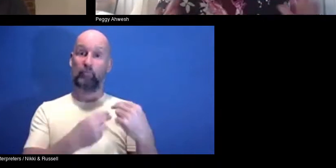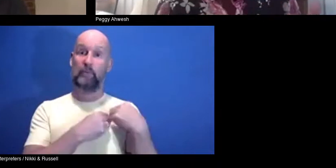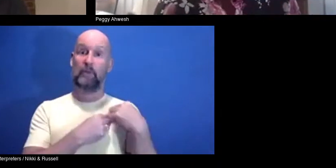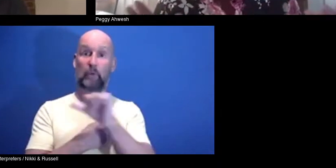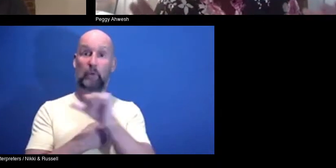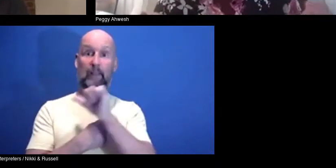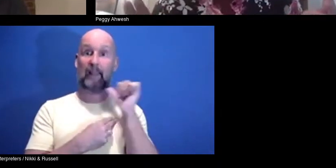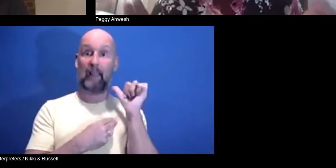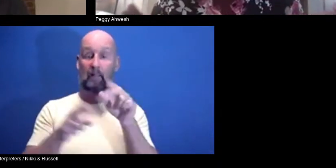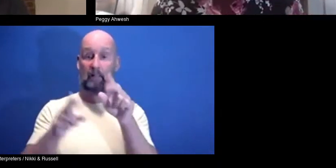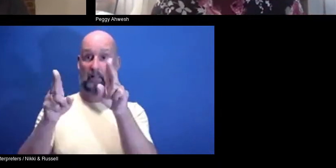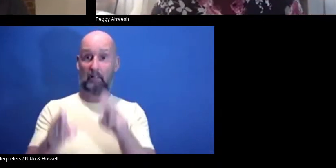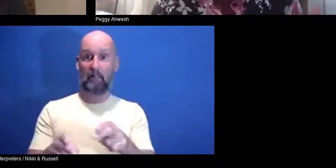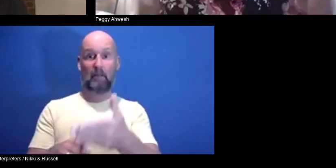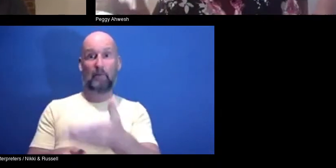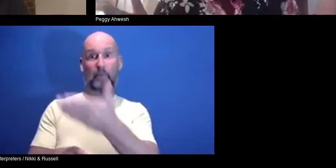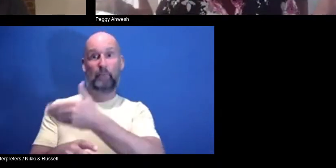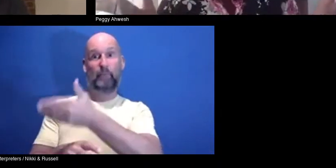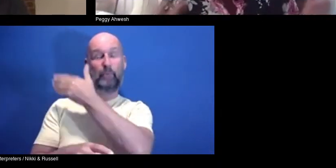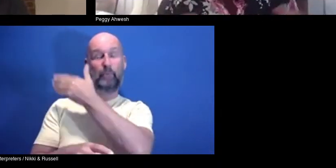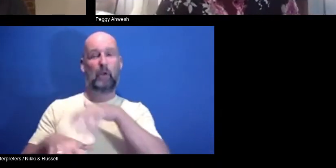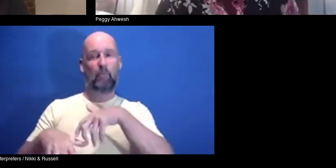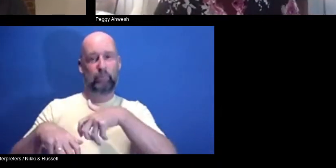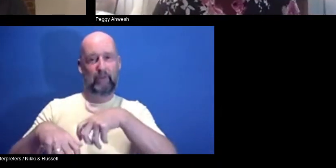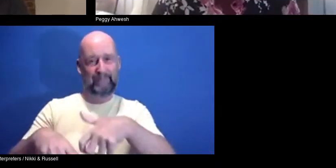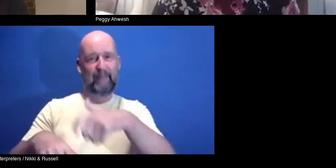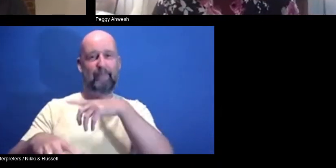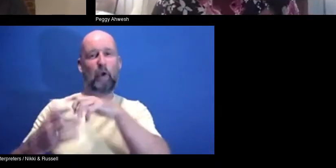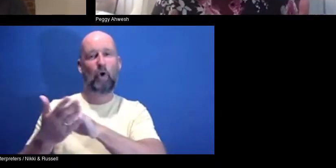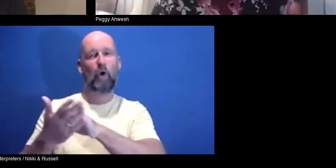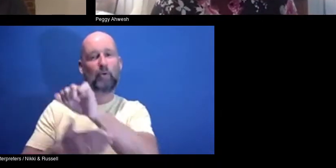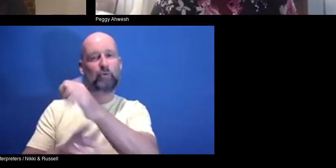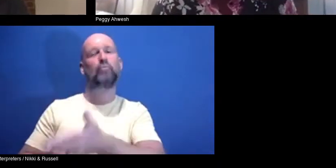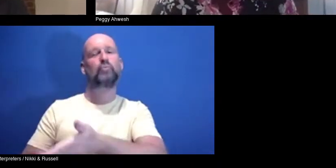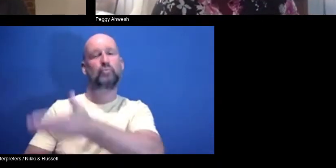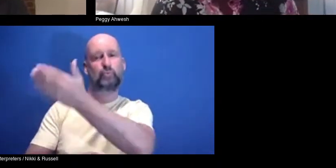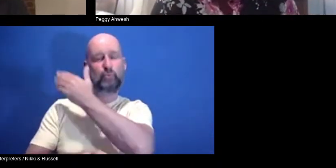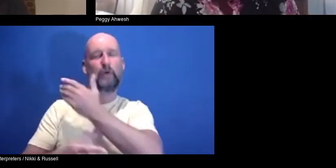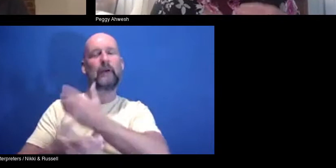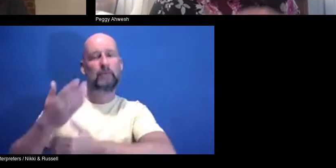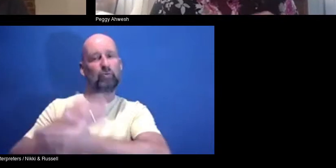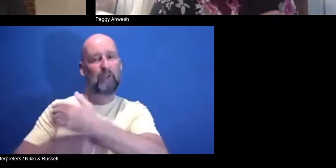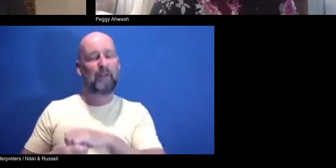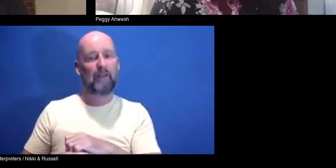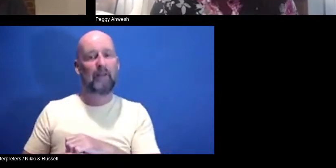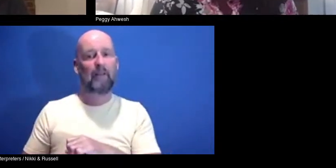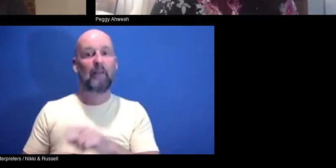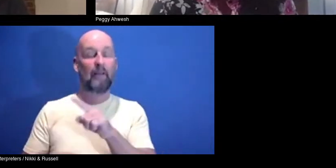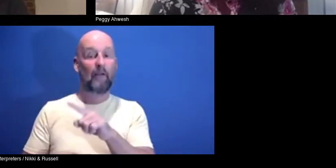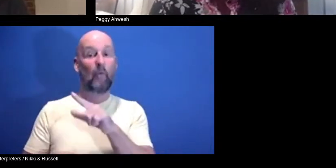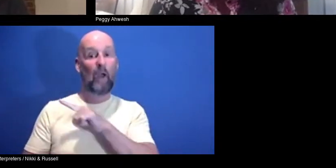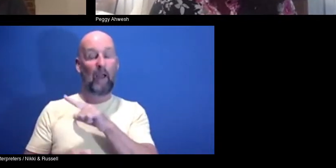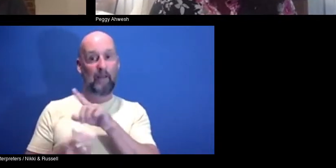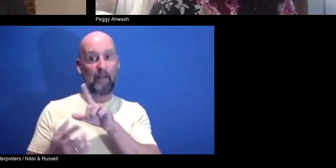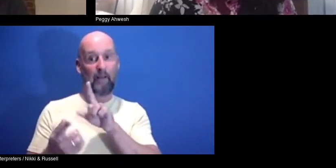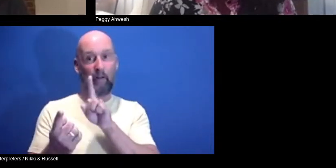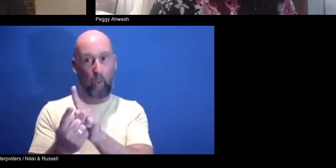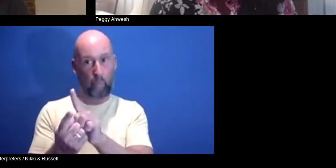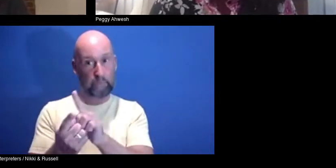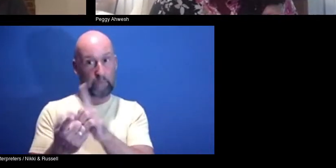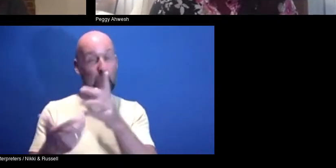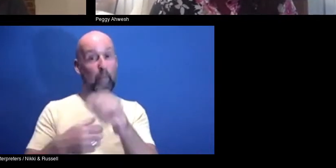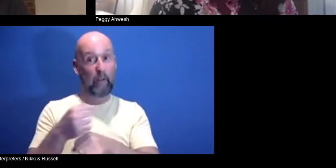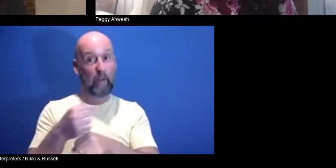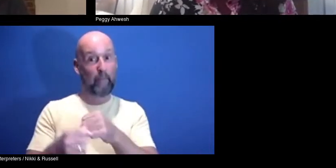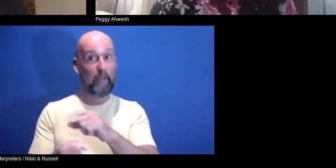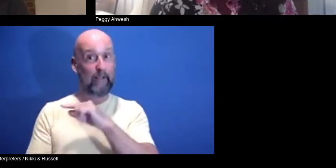especially in like earlier times, in more primitive culture or earlier times, generally speaking, historically, you had to get close to them. And if you killed someone,